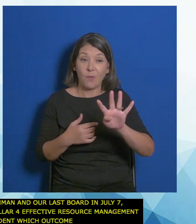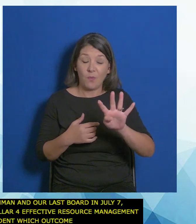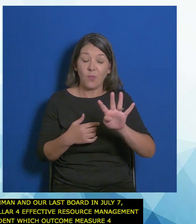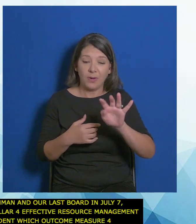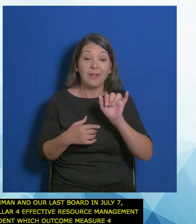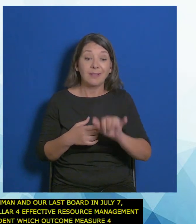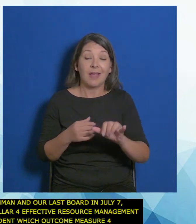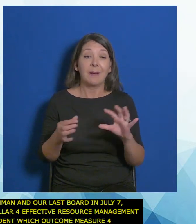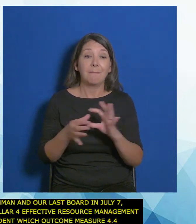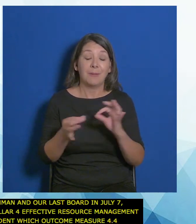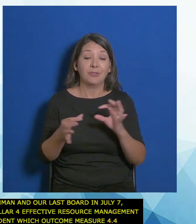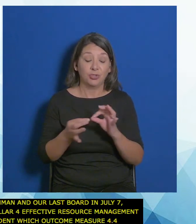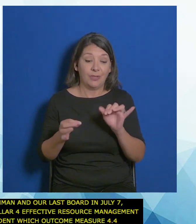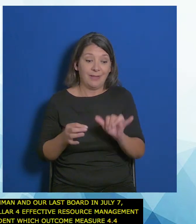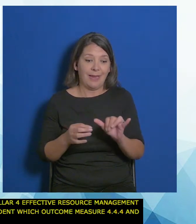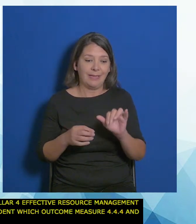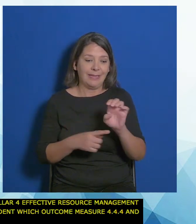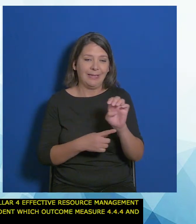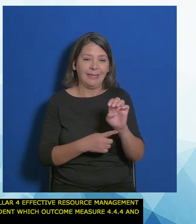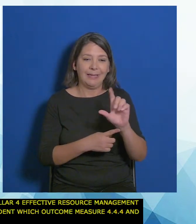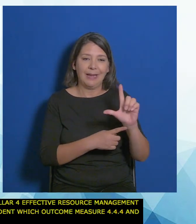was mentioned that the early program